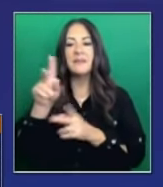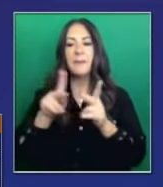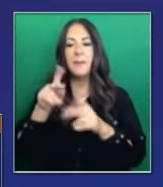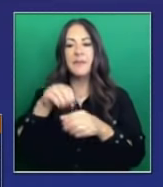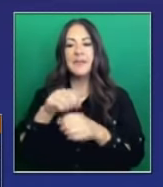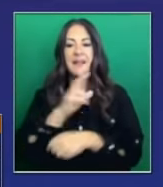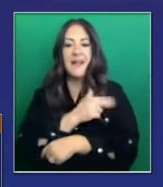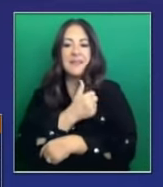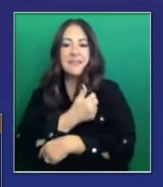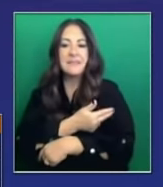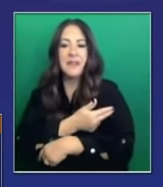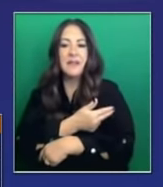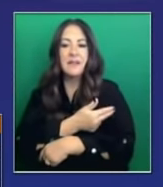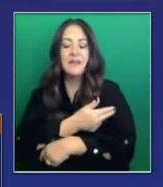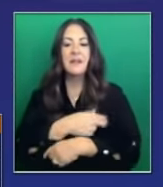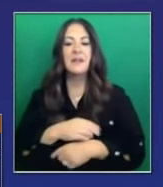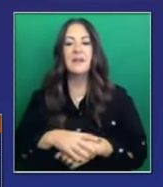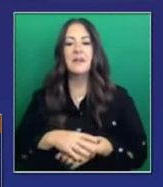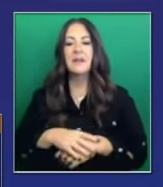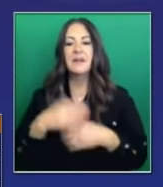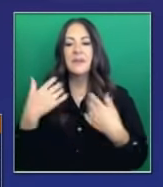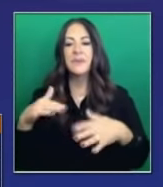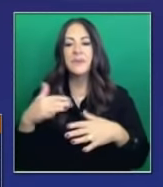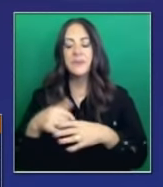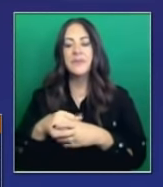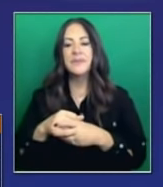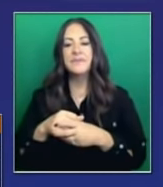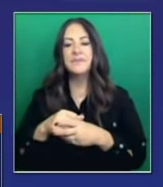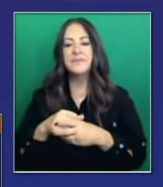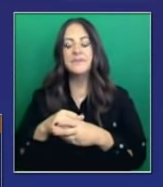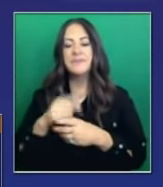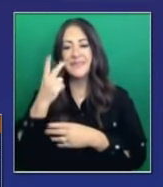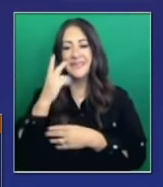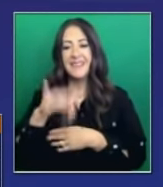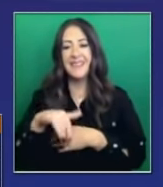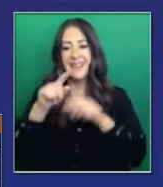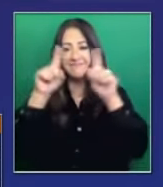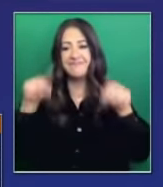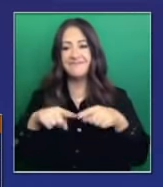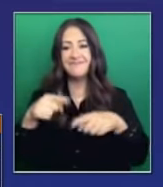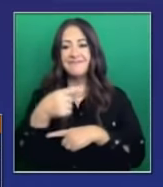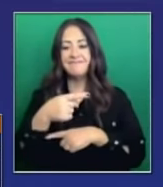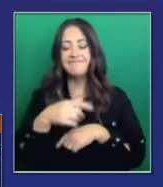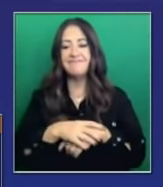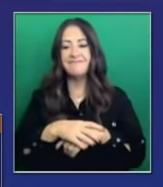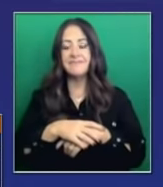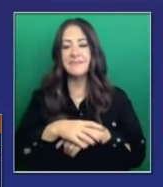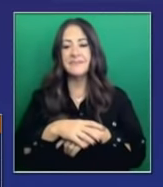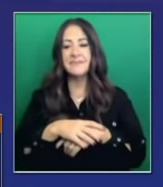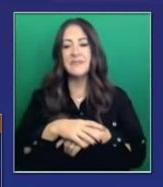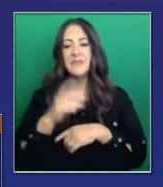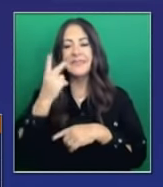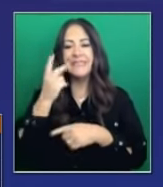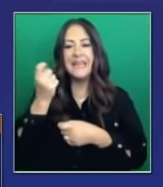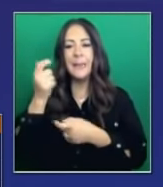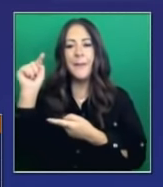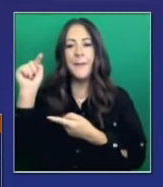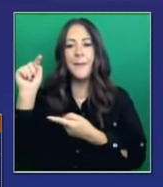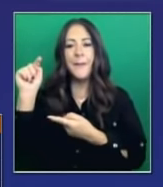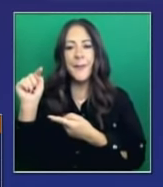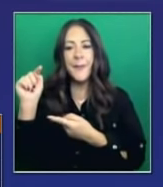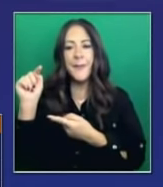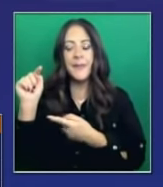increase in hospitalizations over 14-day. You're seeing, again, that rate of increase begin to decline modestly statewide.